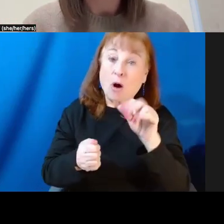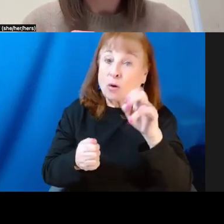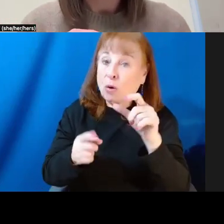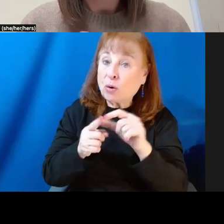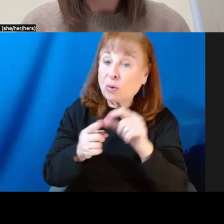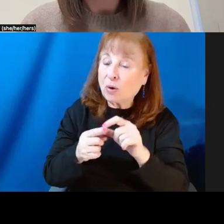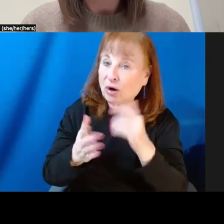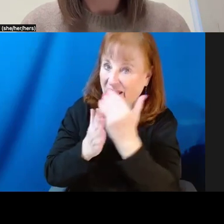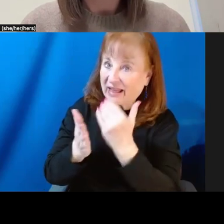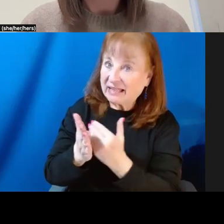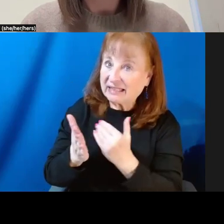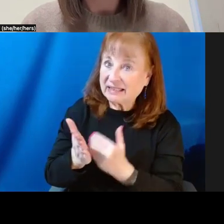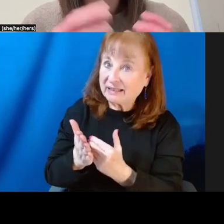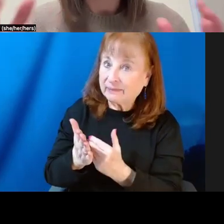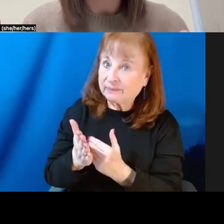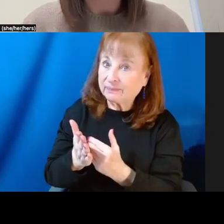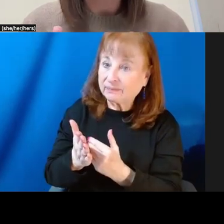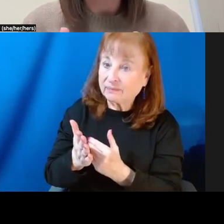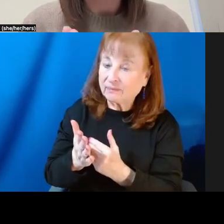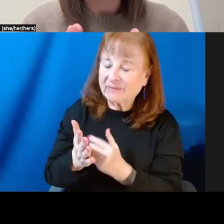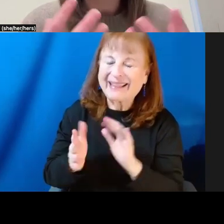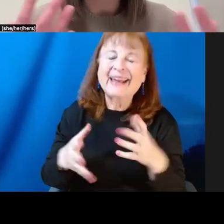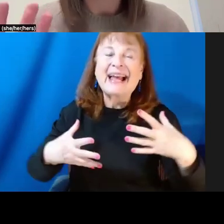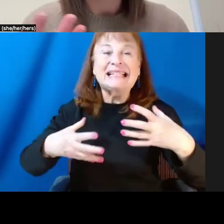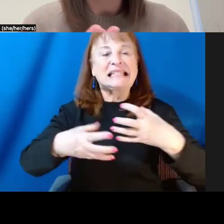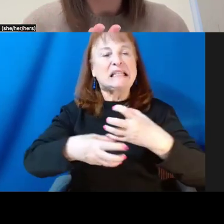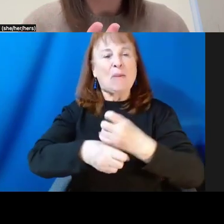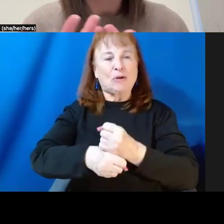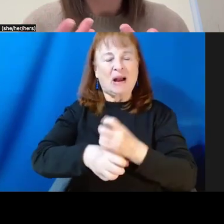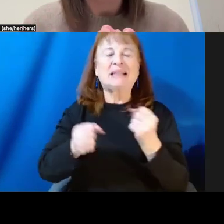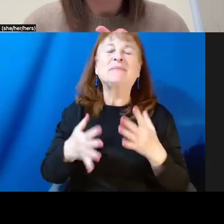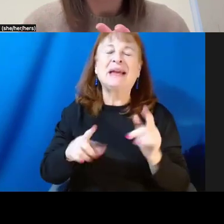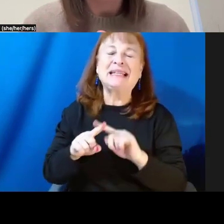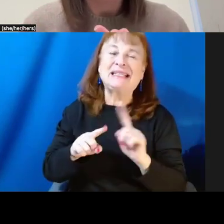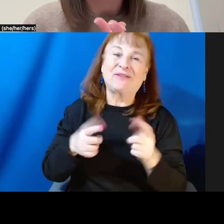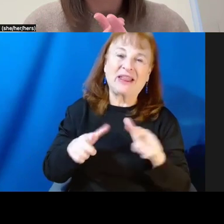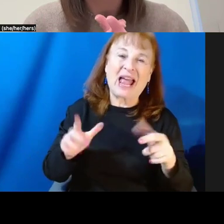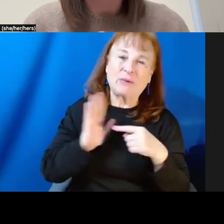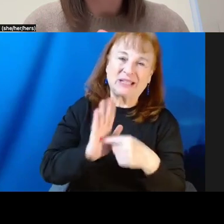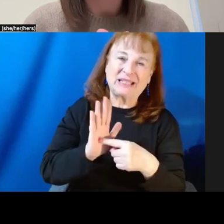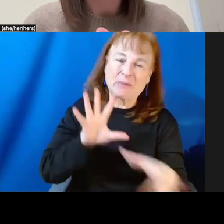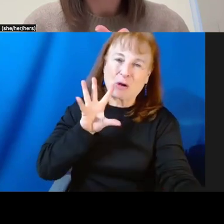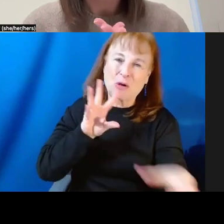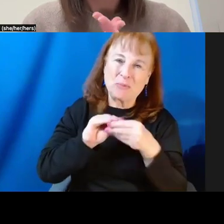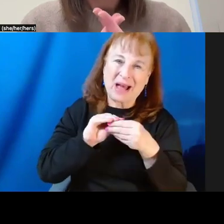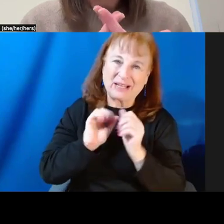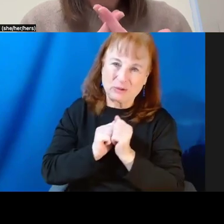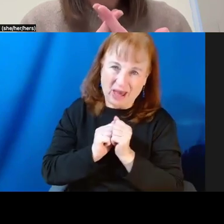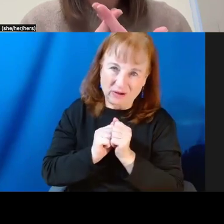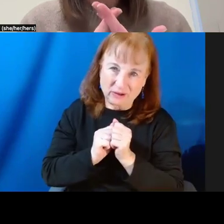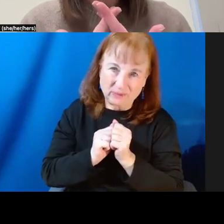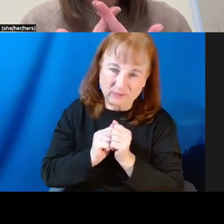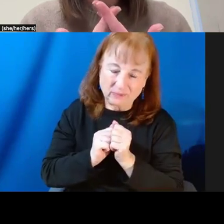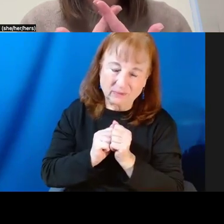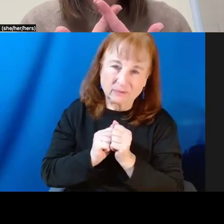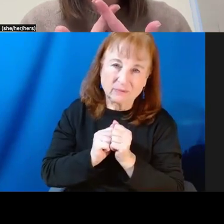lists that are a summary of many language samples all combined together.